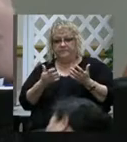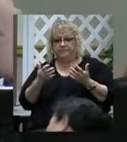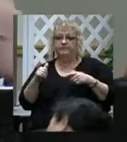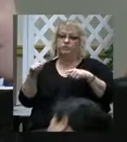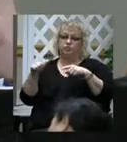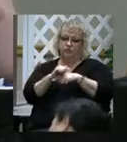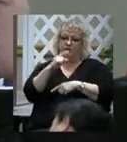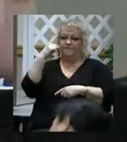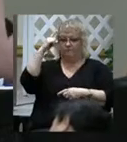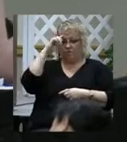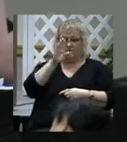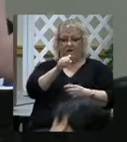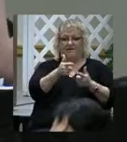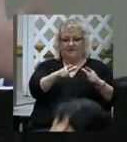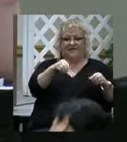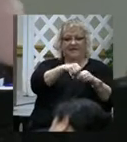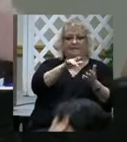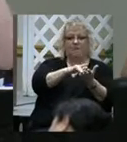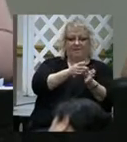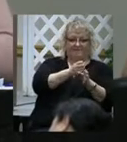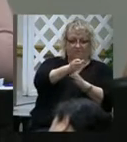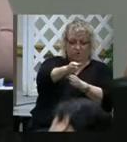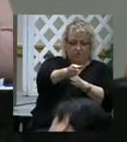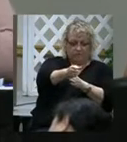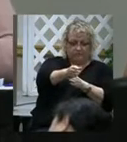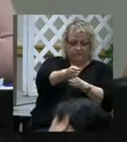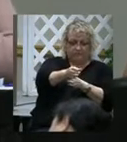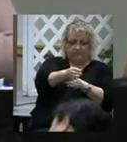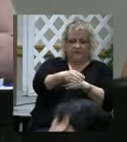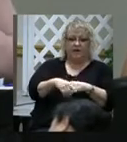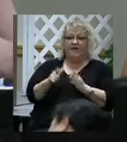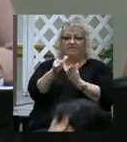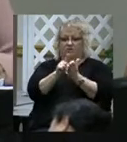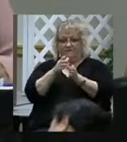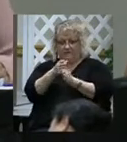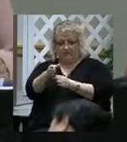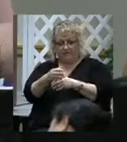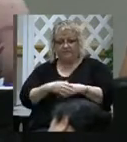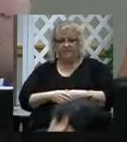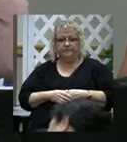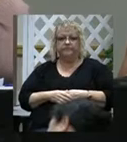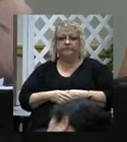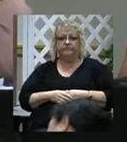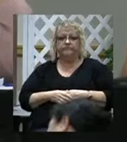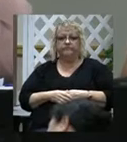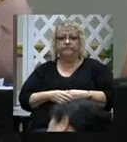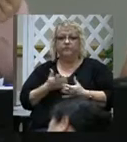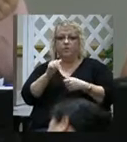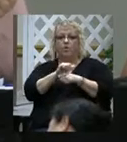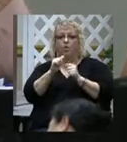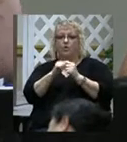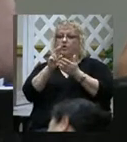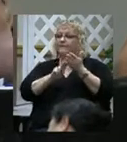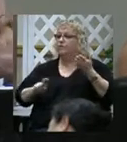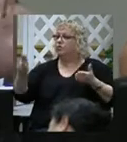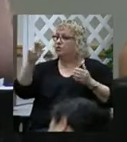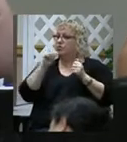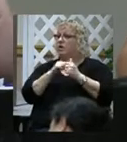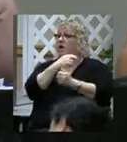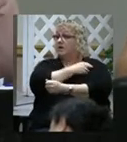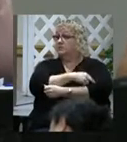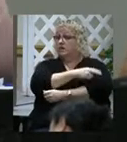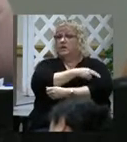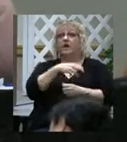training for bilinguals in the medical field and the legal field. We worked with the university, with the